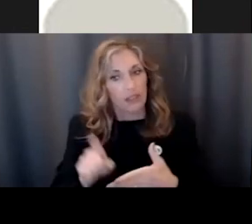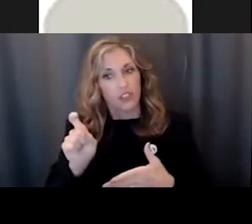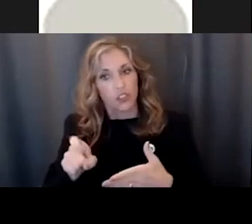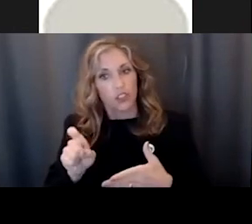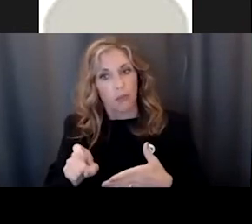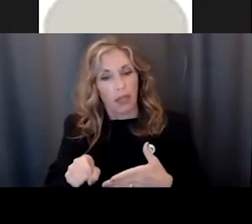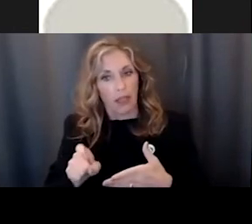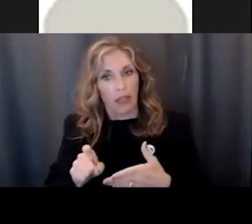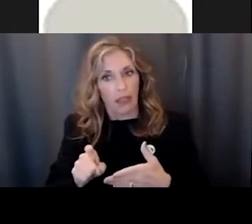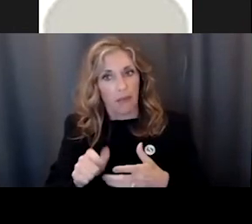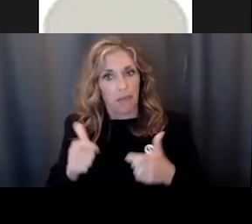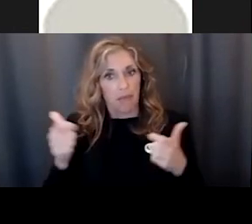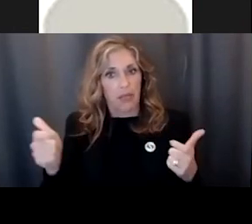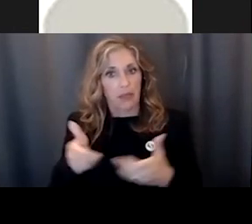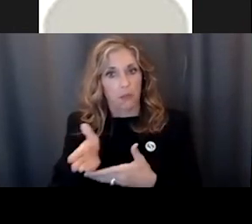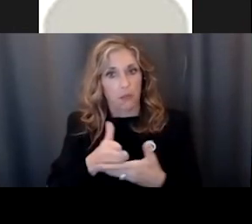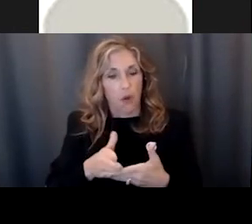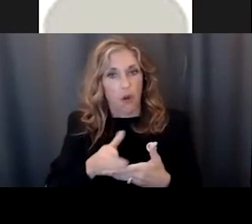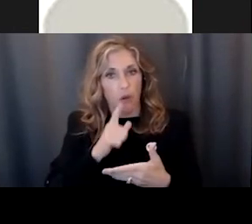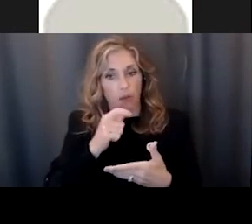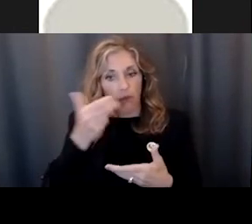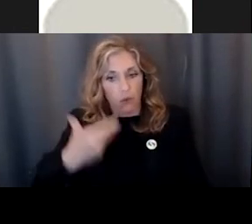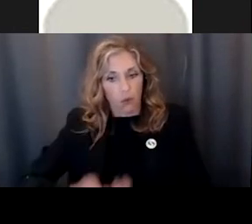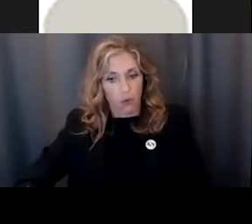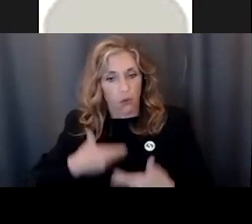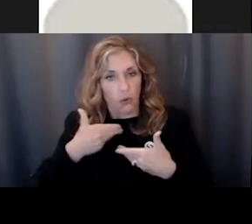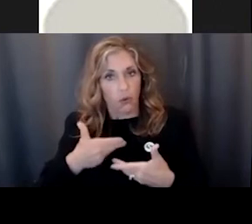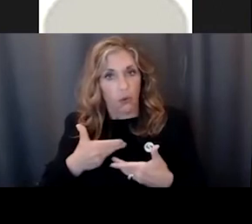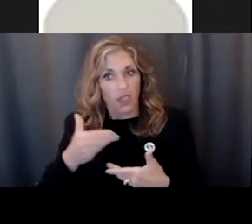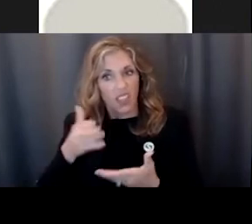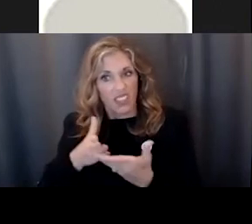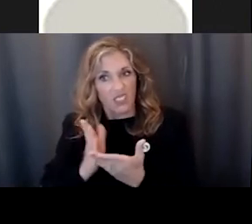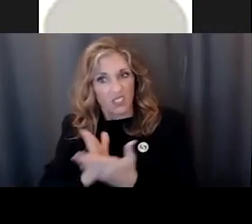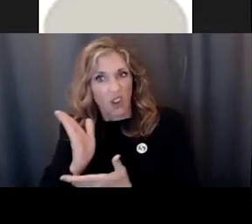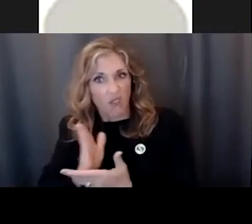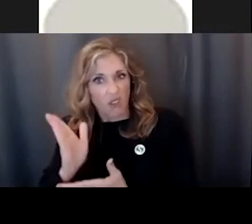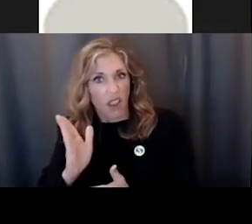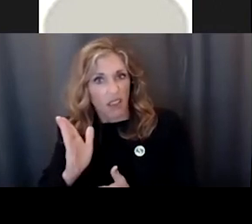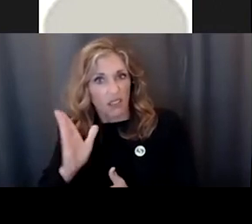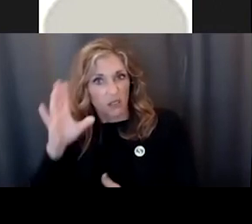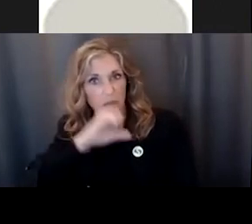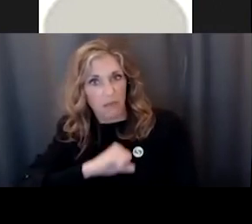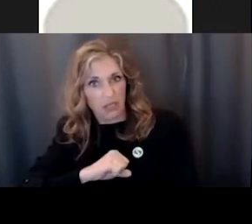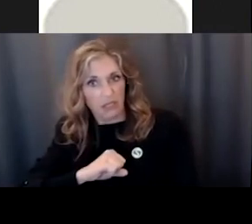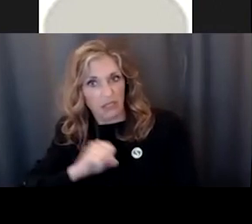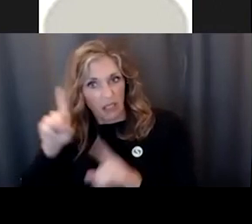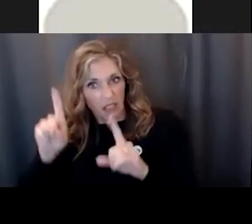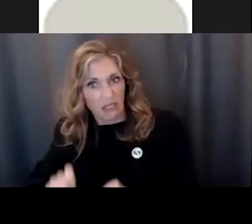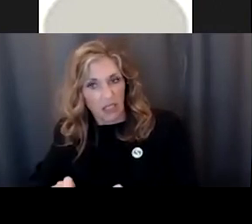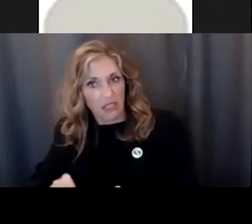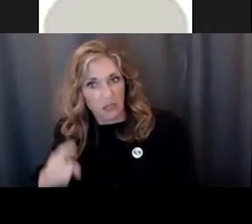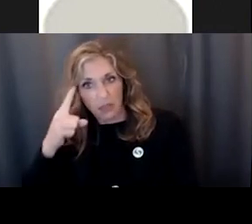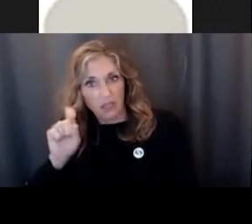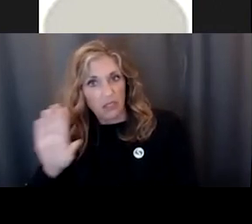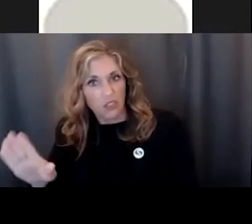are. You know, that it's okay to miss a test because it's your grandfather's birthday, like that you didn't have a chance